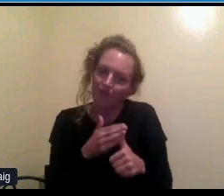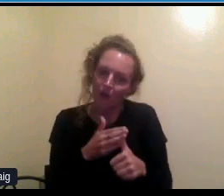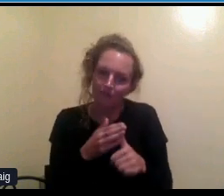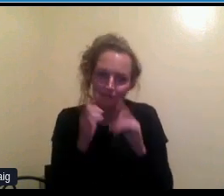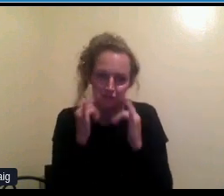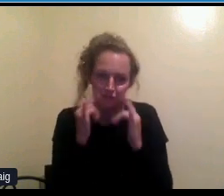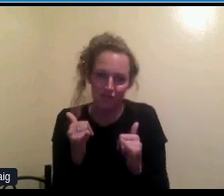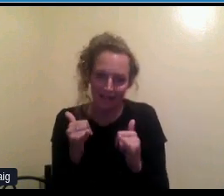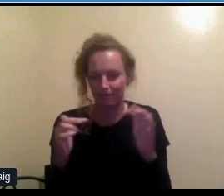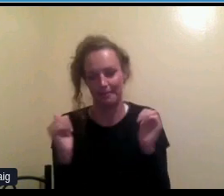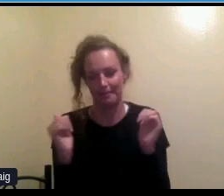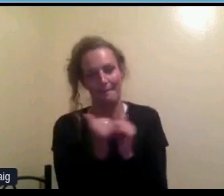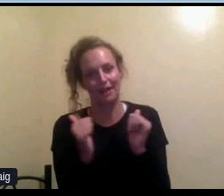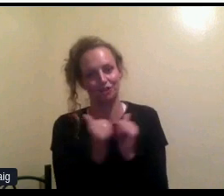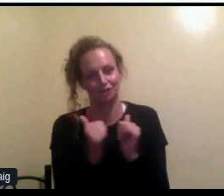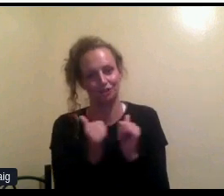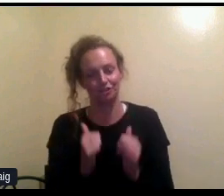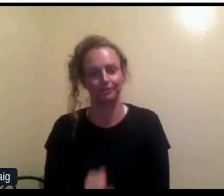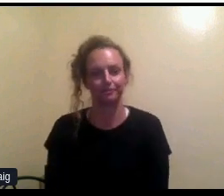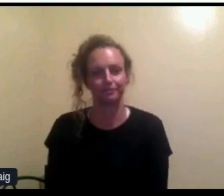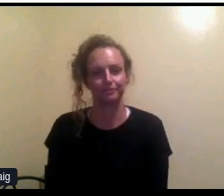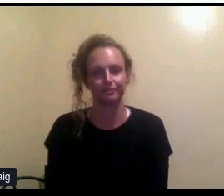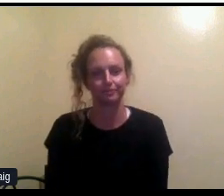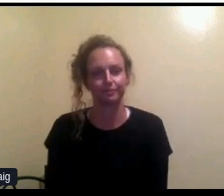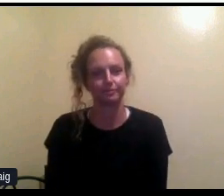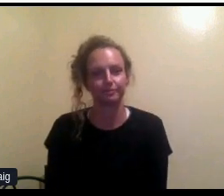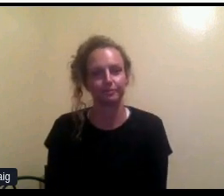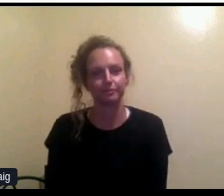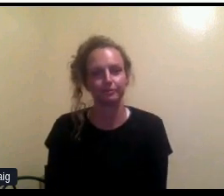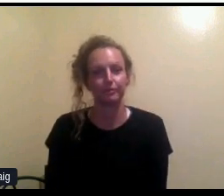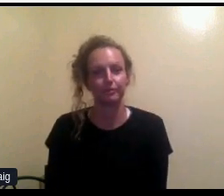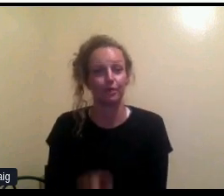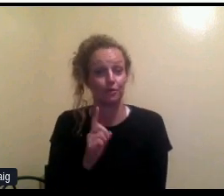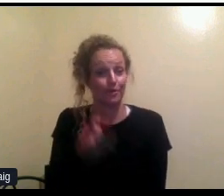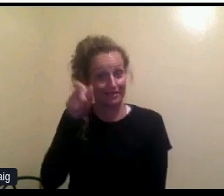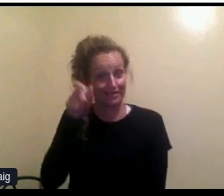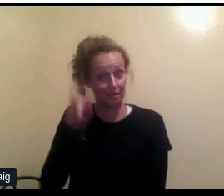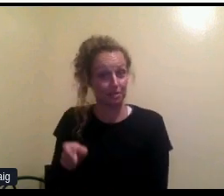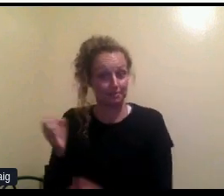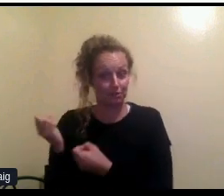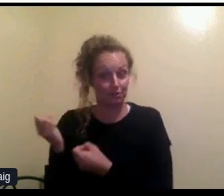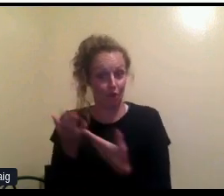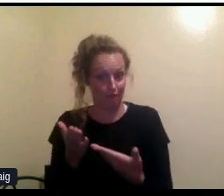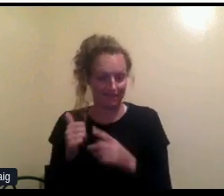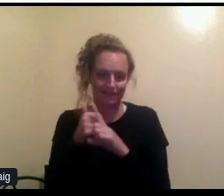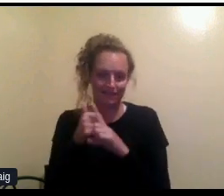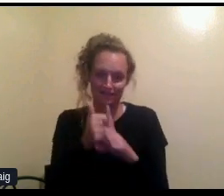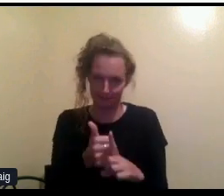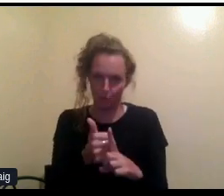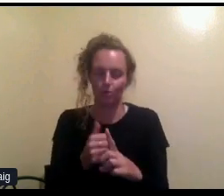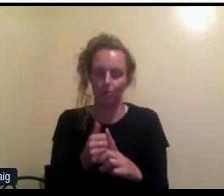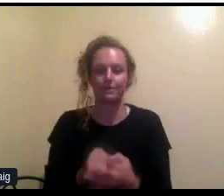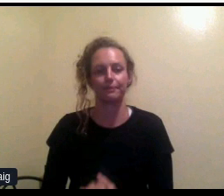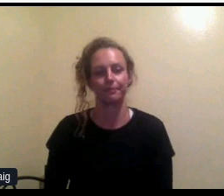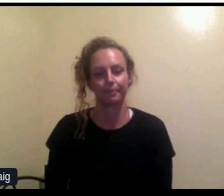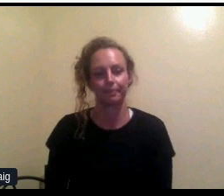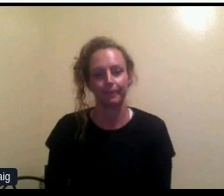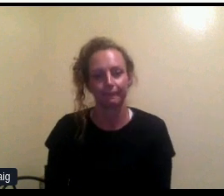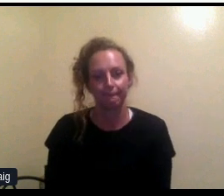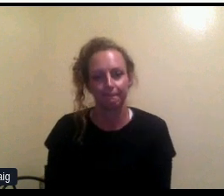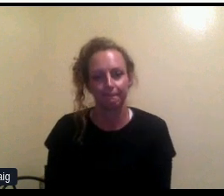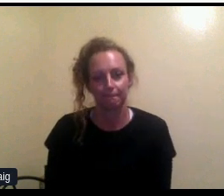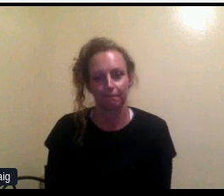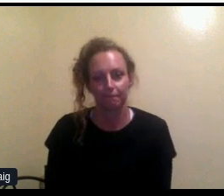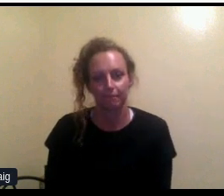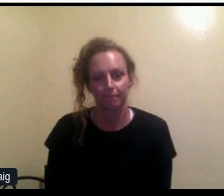So that's the customer service and support. And yes, that goes to really what I was saying just now. So one of the